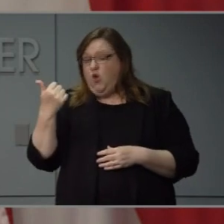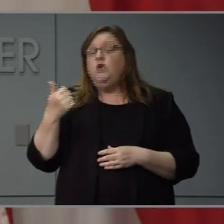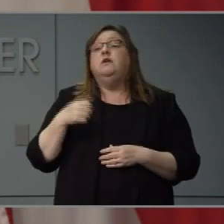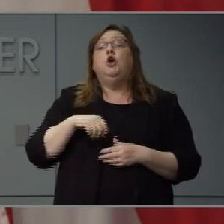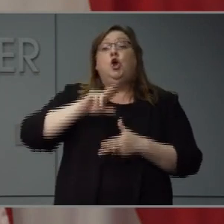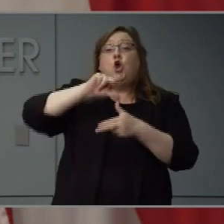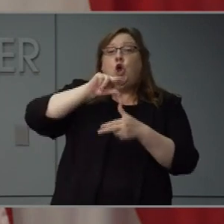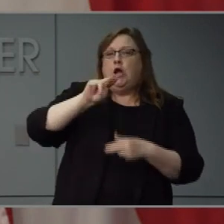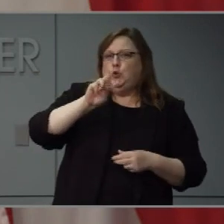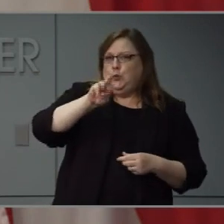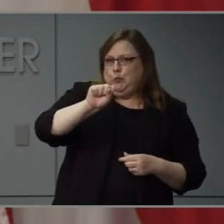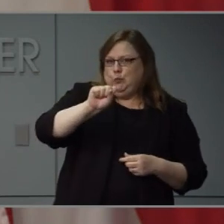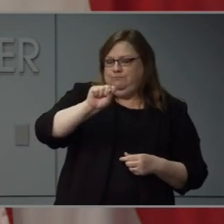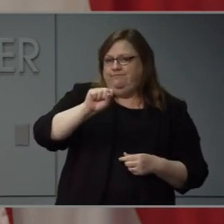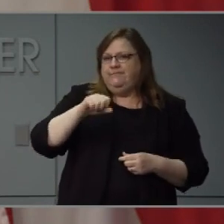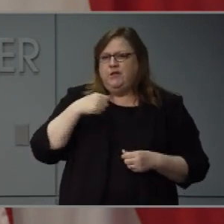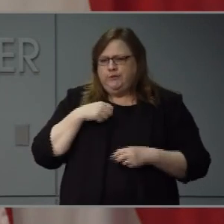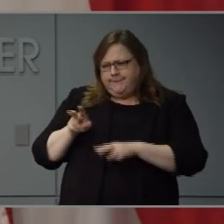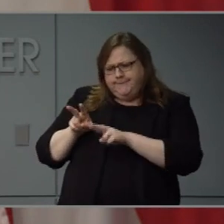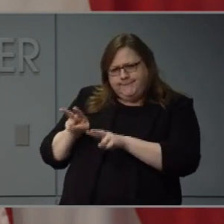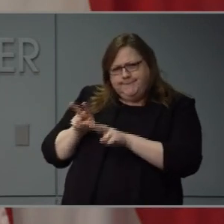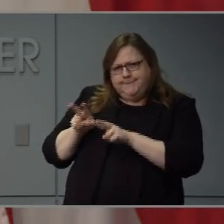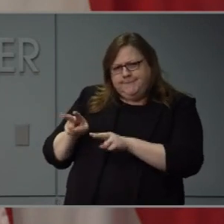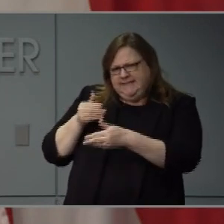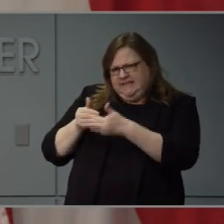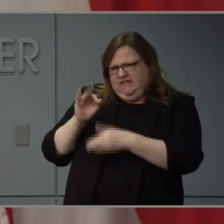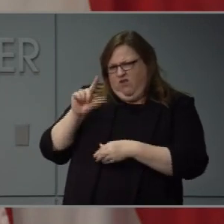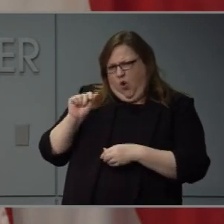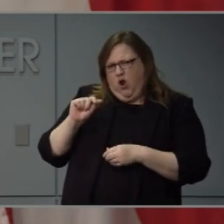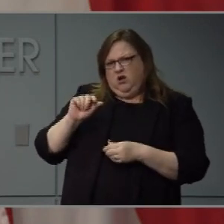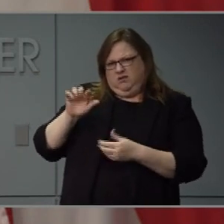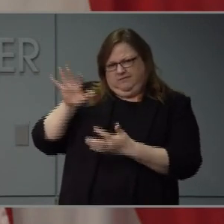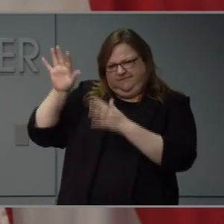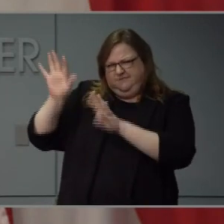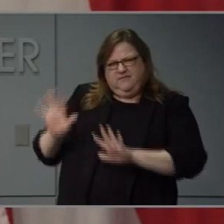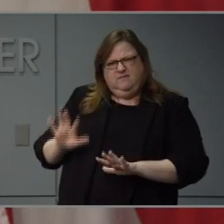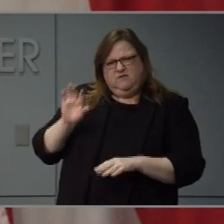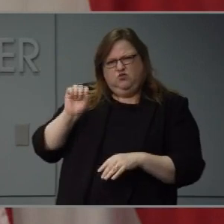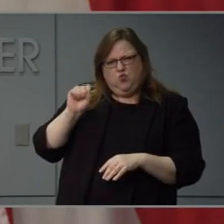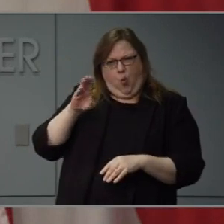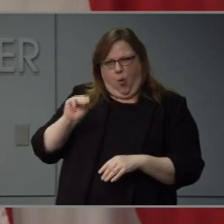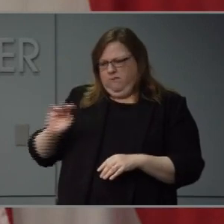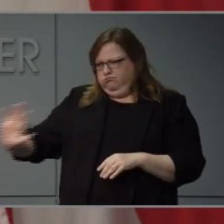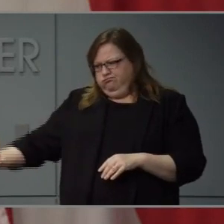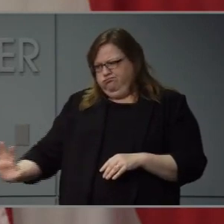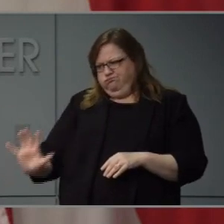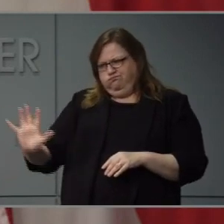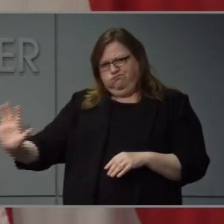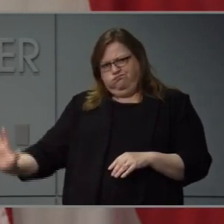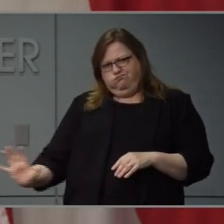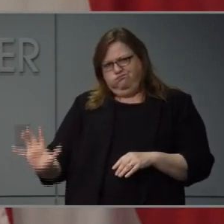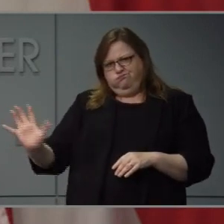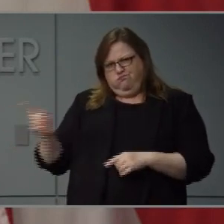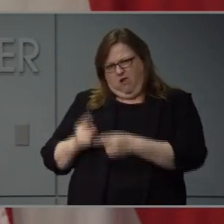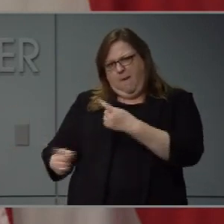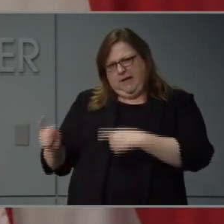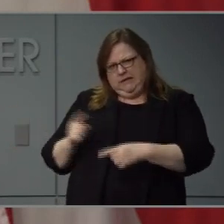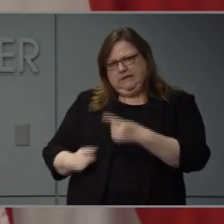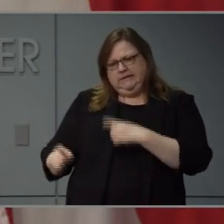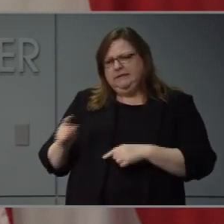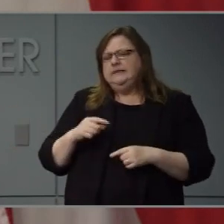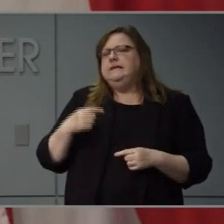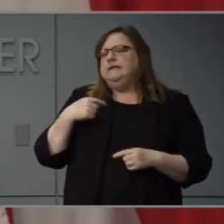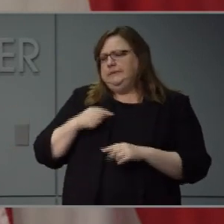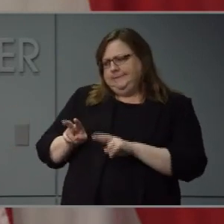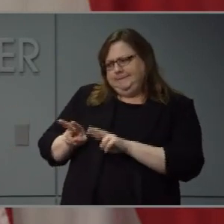80% chance of becoming this season's first named storm over the weekend. The only impacts we expect at this